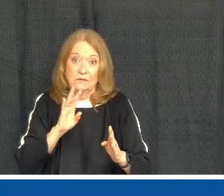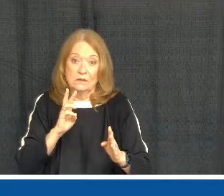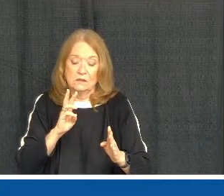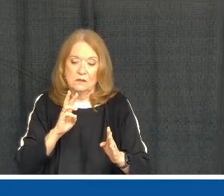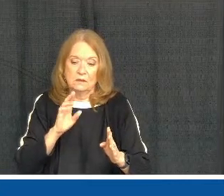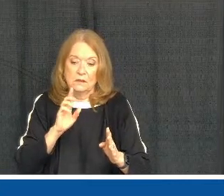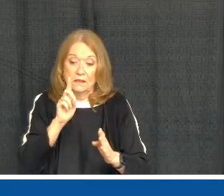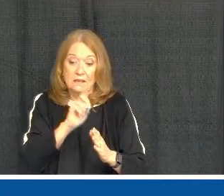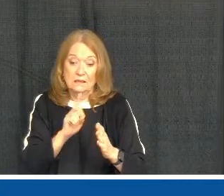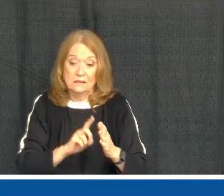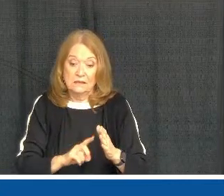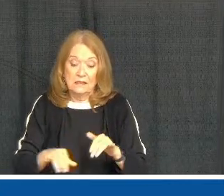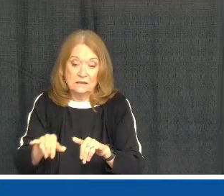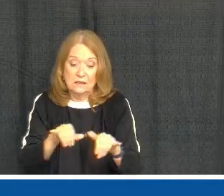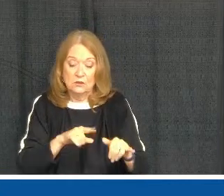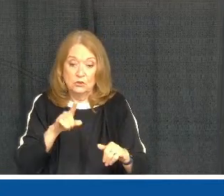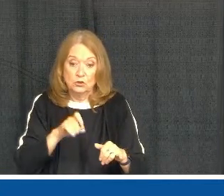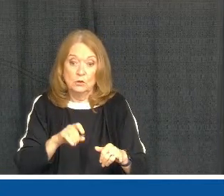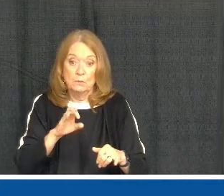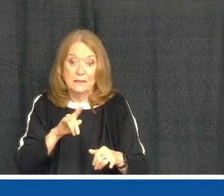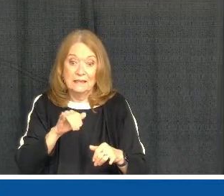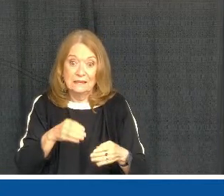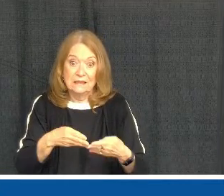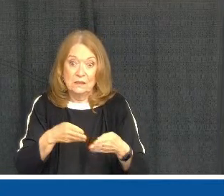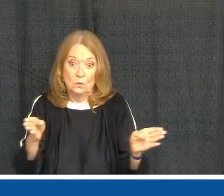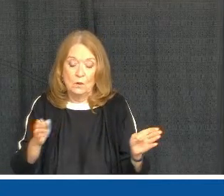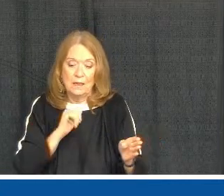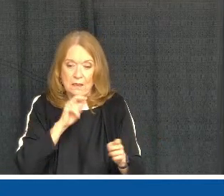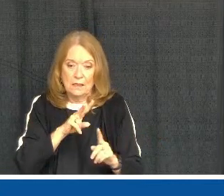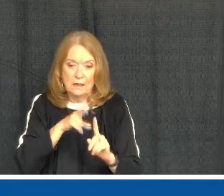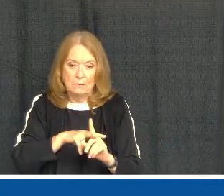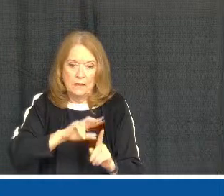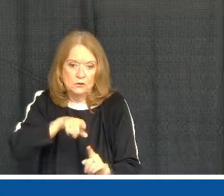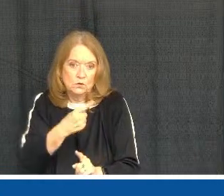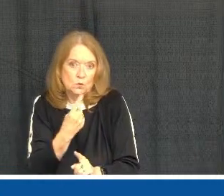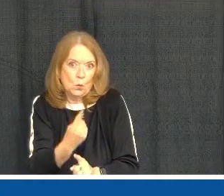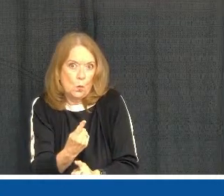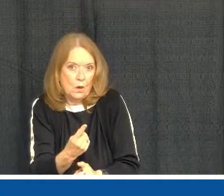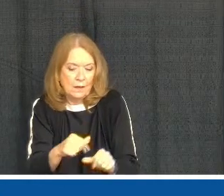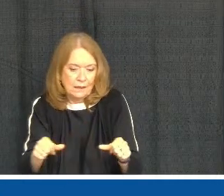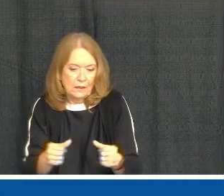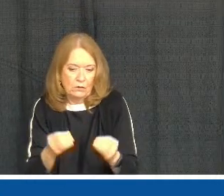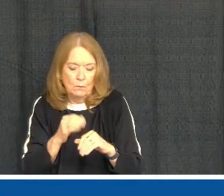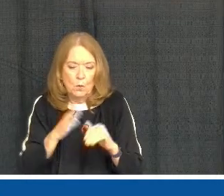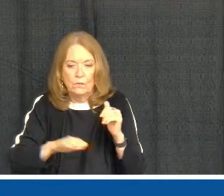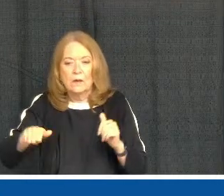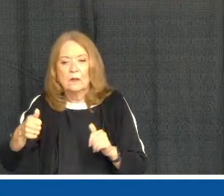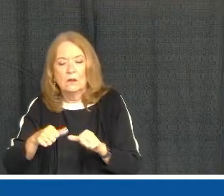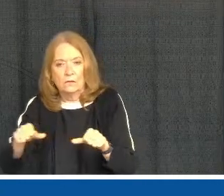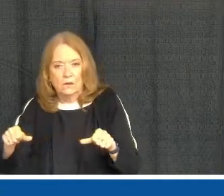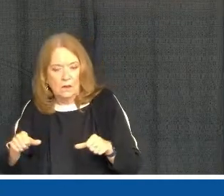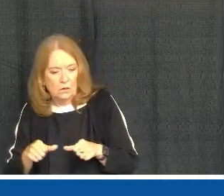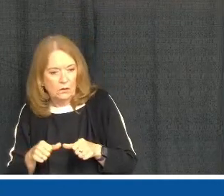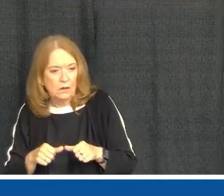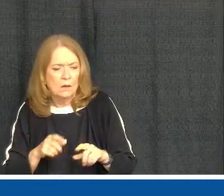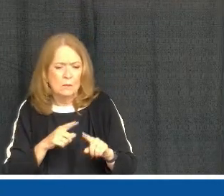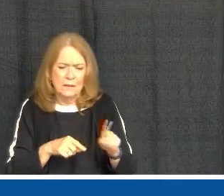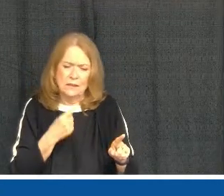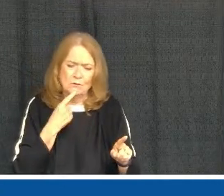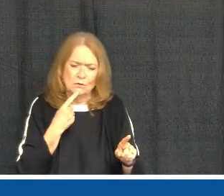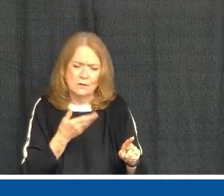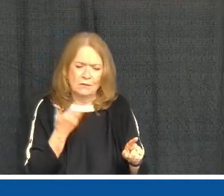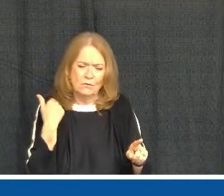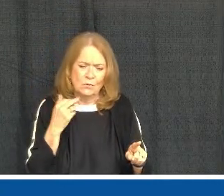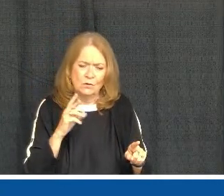should be citywide and applied to all areas and not just one area specifically more than another. Didn't you, though, previously say in the Regional